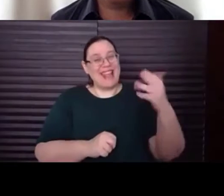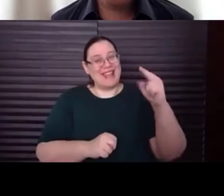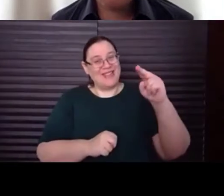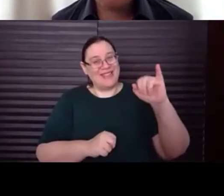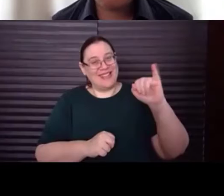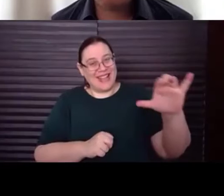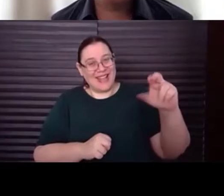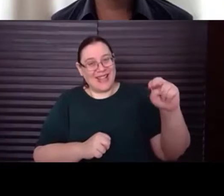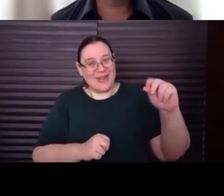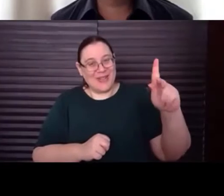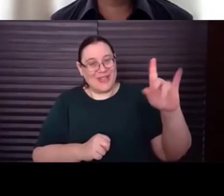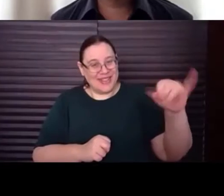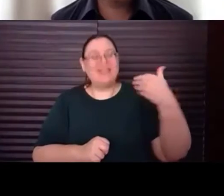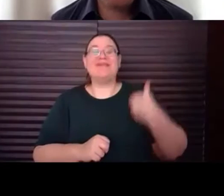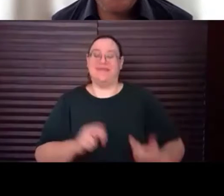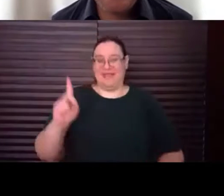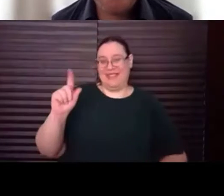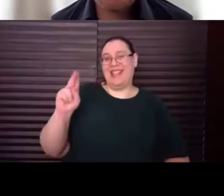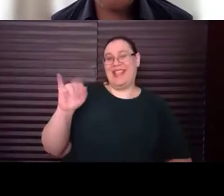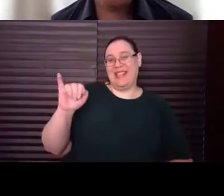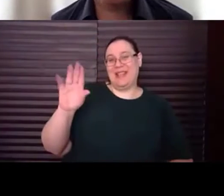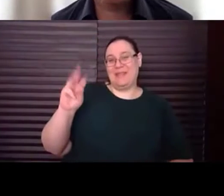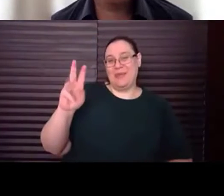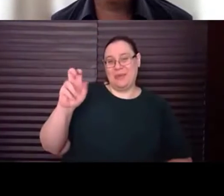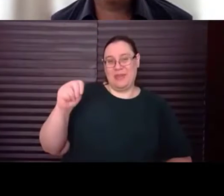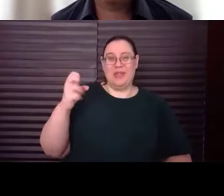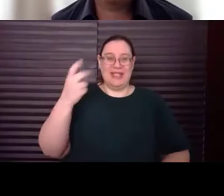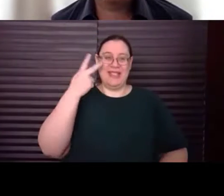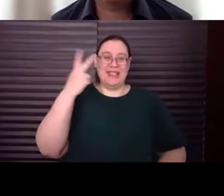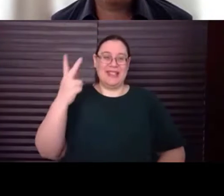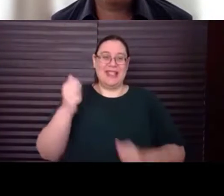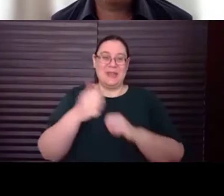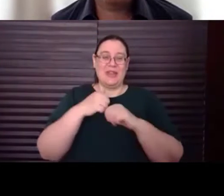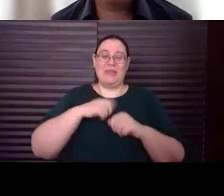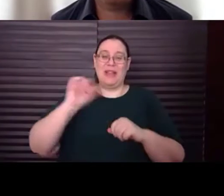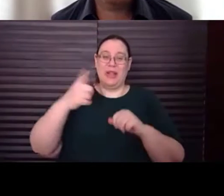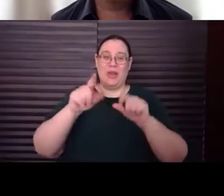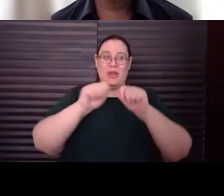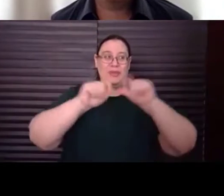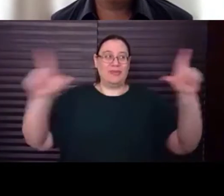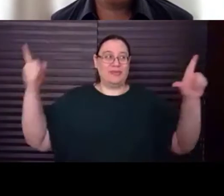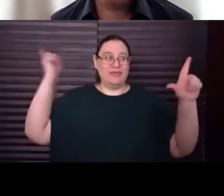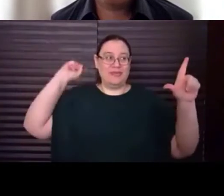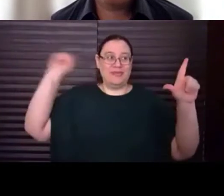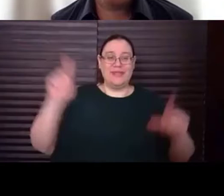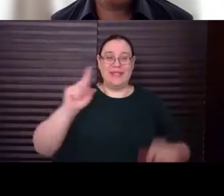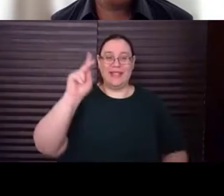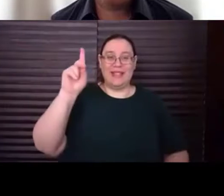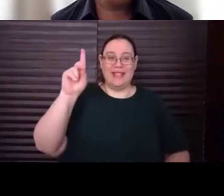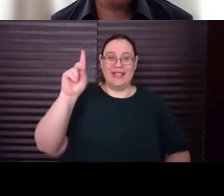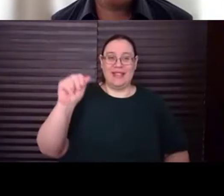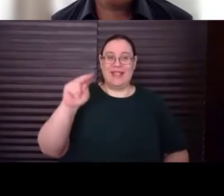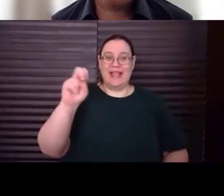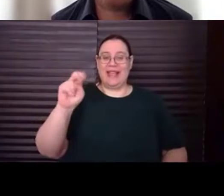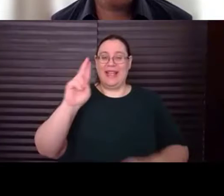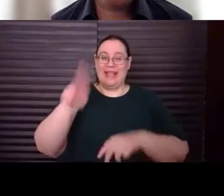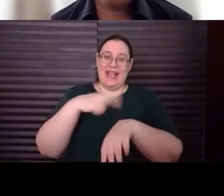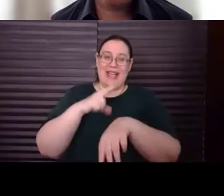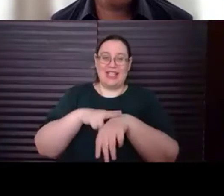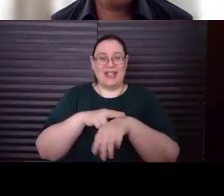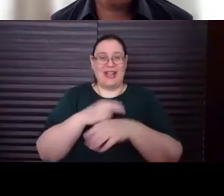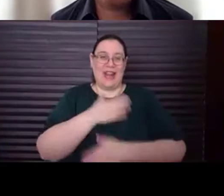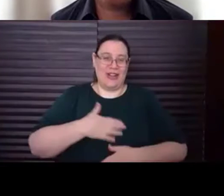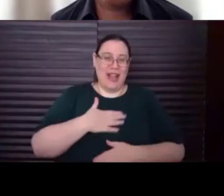Novicki. I am Deanie Bowman, as you could see with my logo, Deanie Nation Entertainment. So, anyways, I am